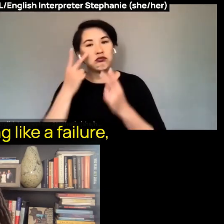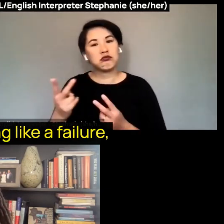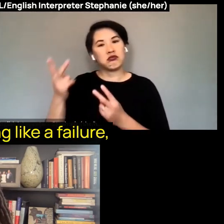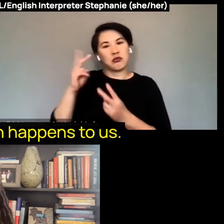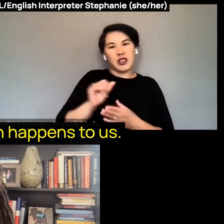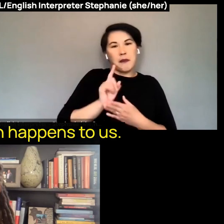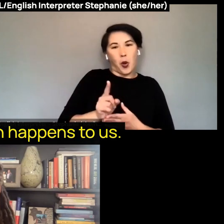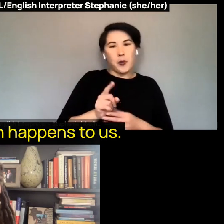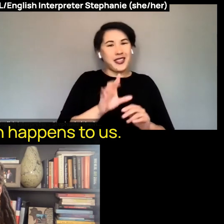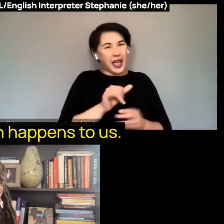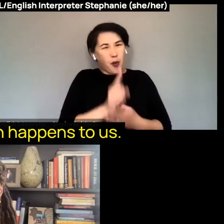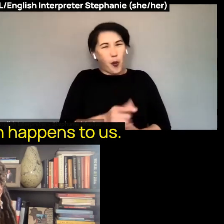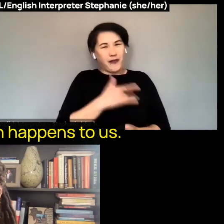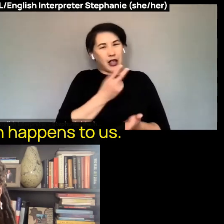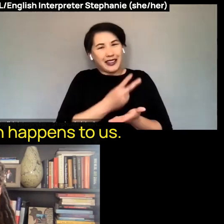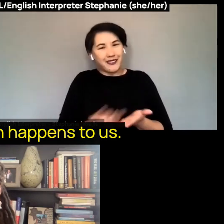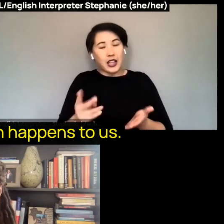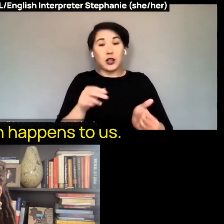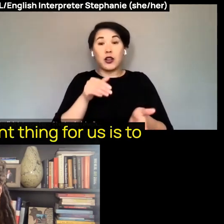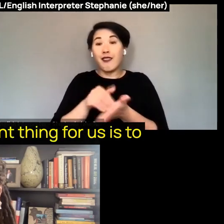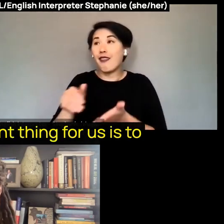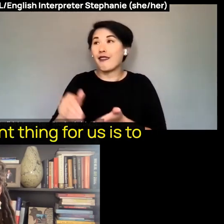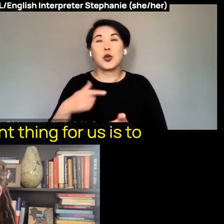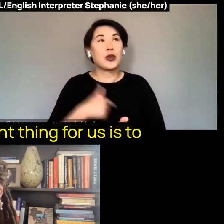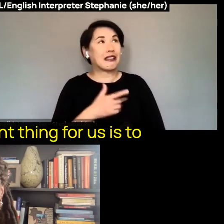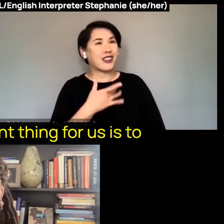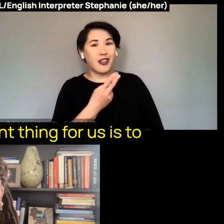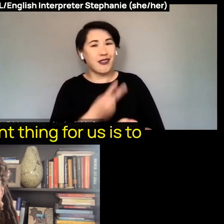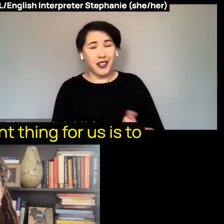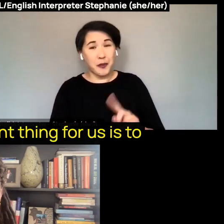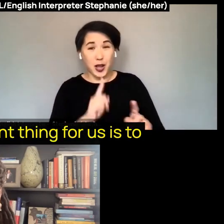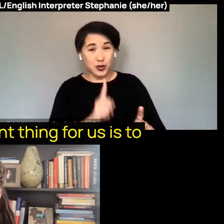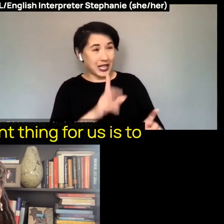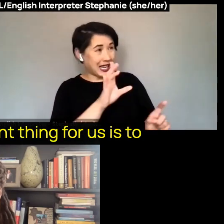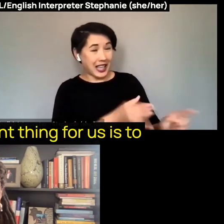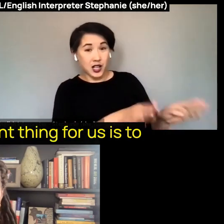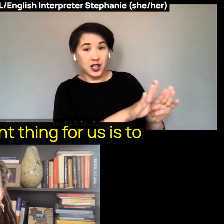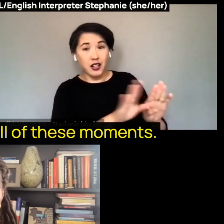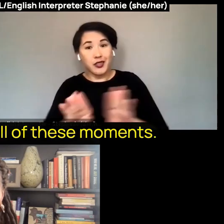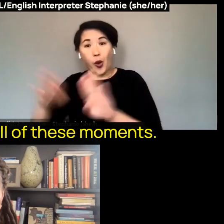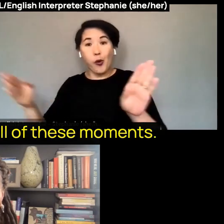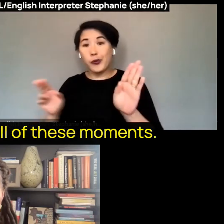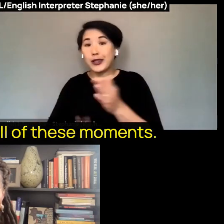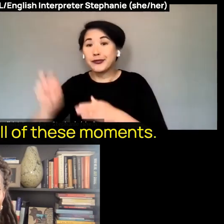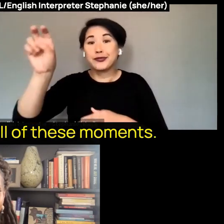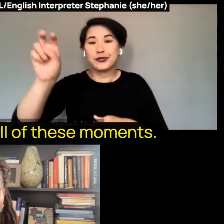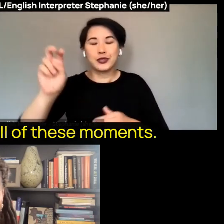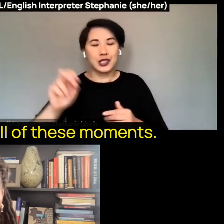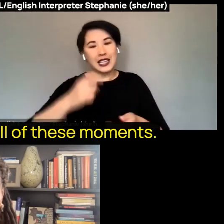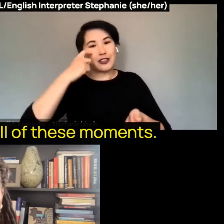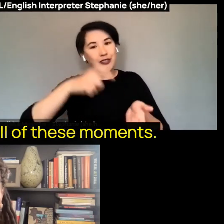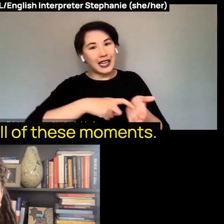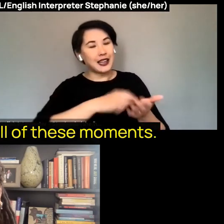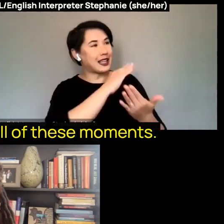like a failure. And I think that often happens to us. And I think the important thing for us is to recognize the